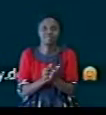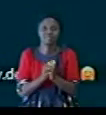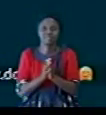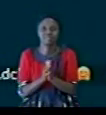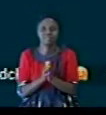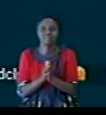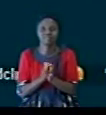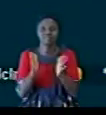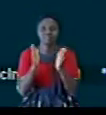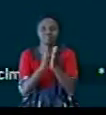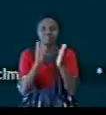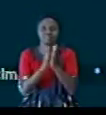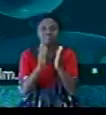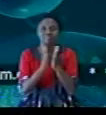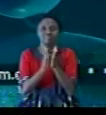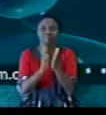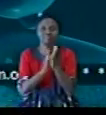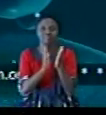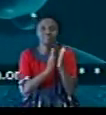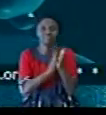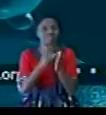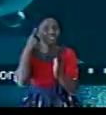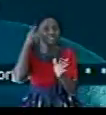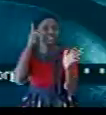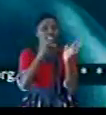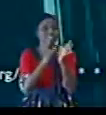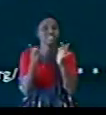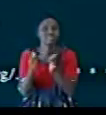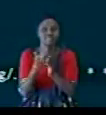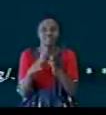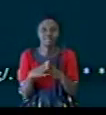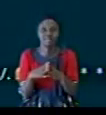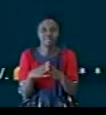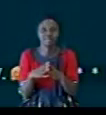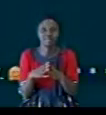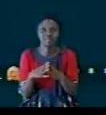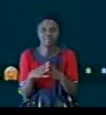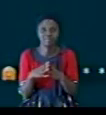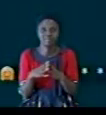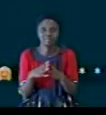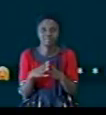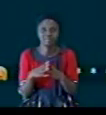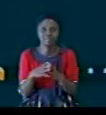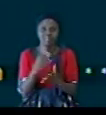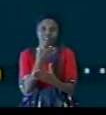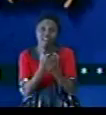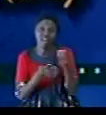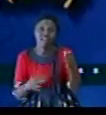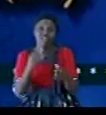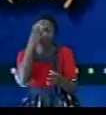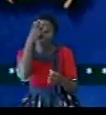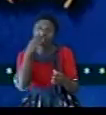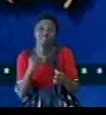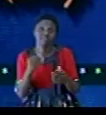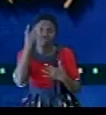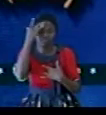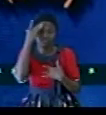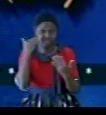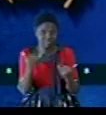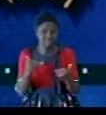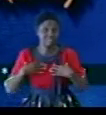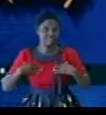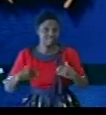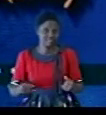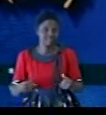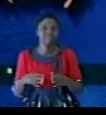Put your hands together for Jesus. Insomnia cured. Praise the